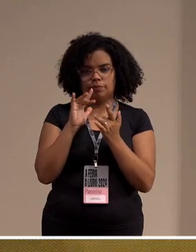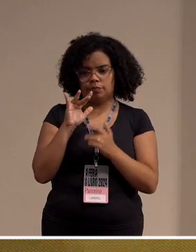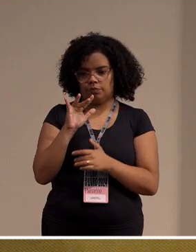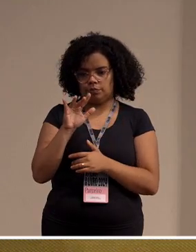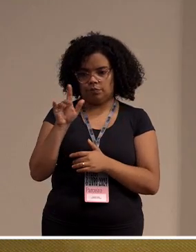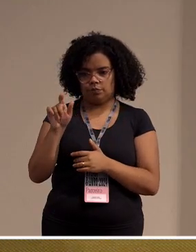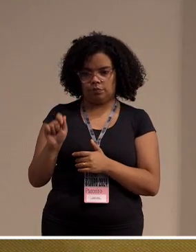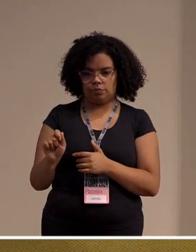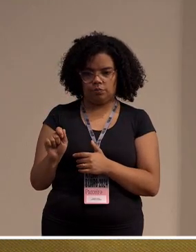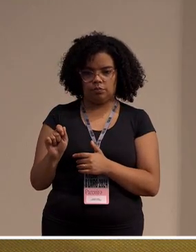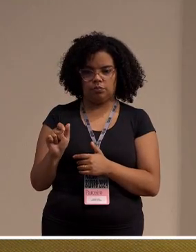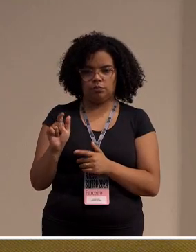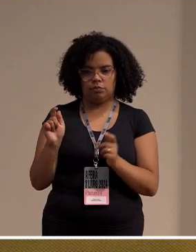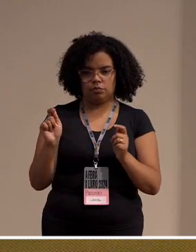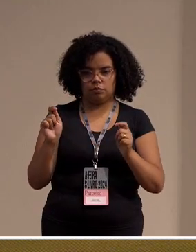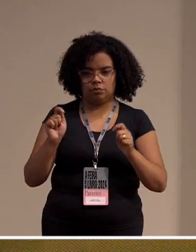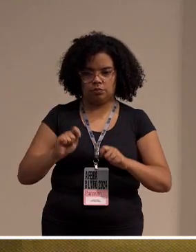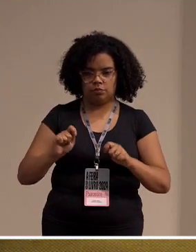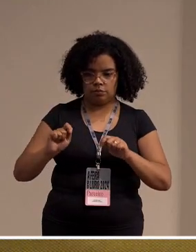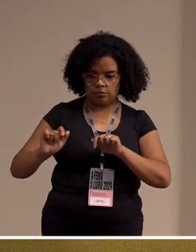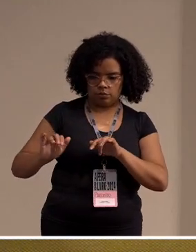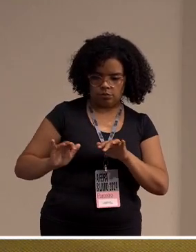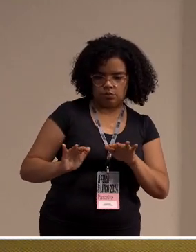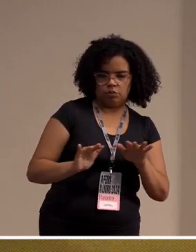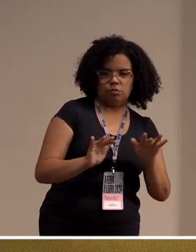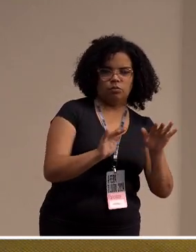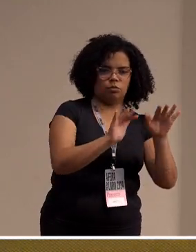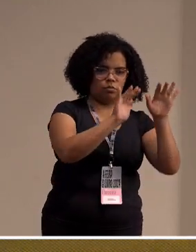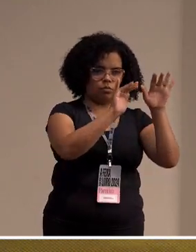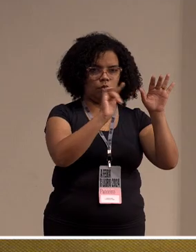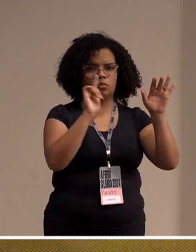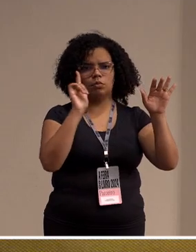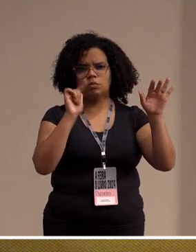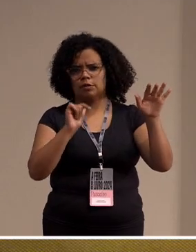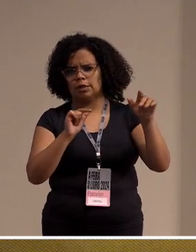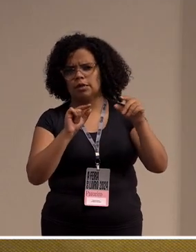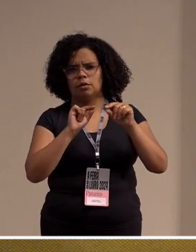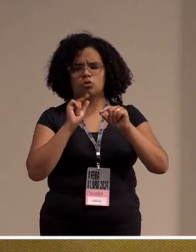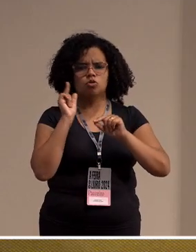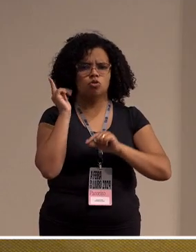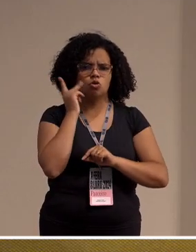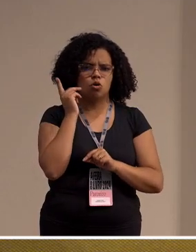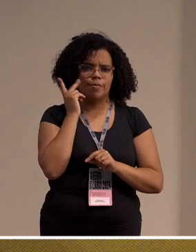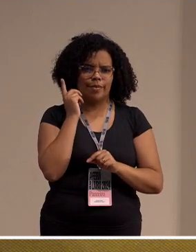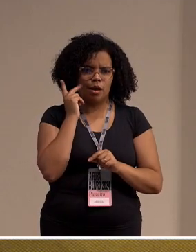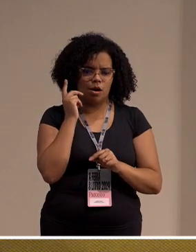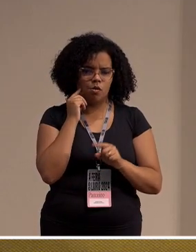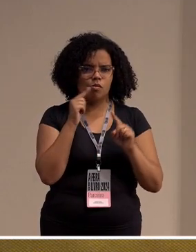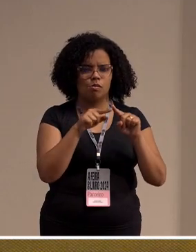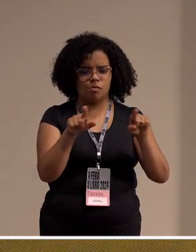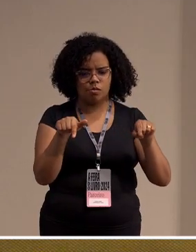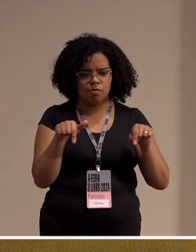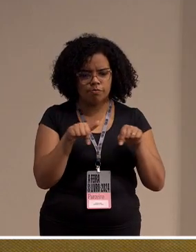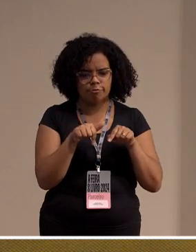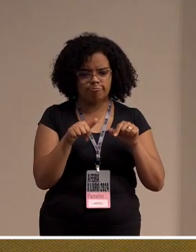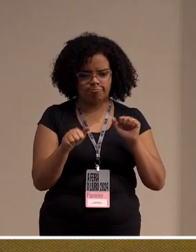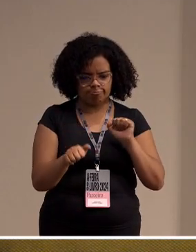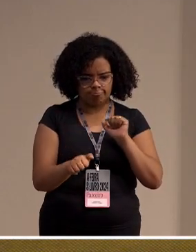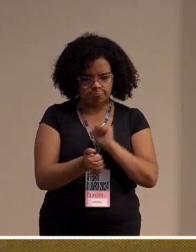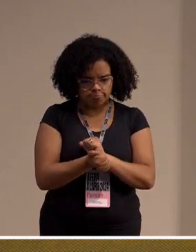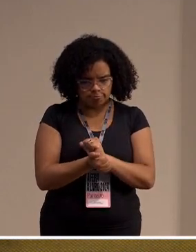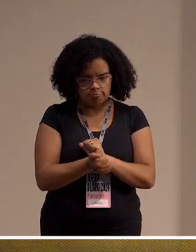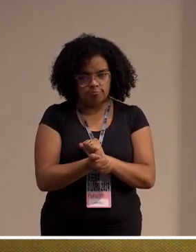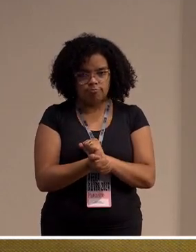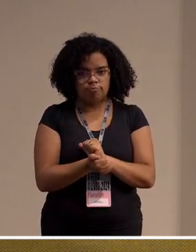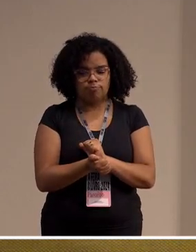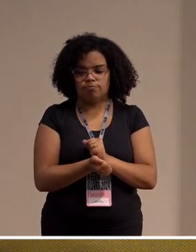States during this period. There was this belief that some people had been enslaved, but they flew